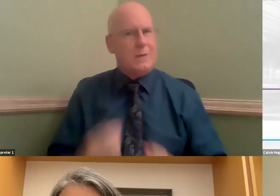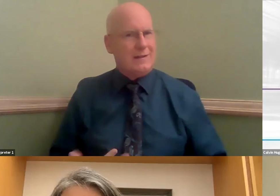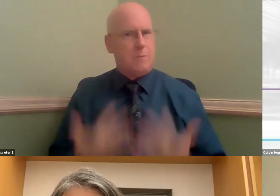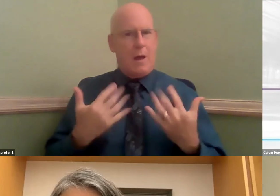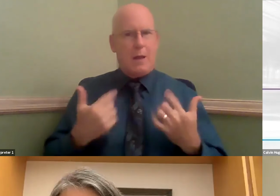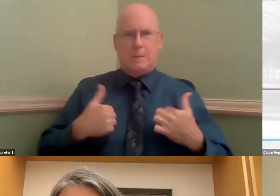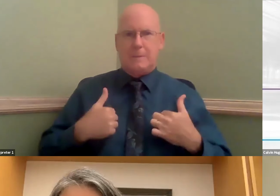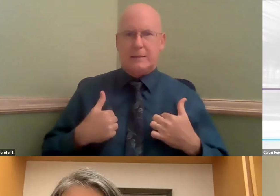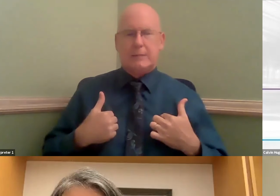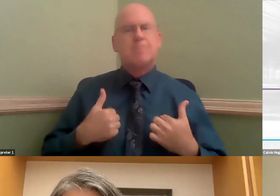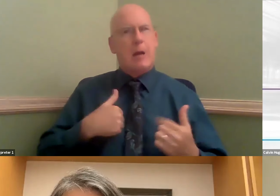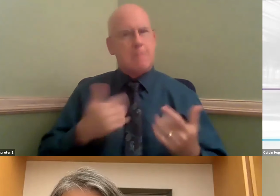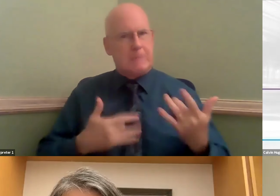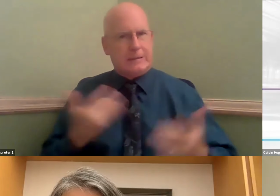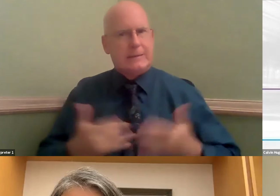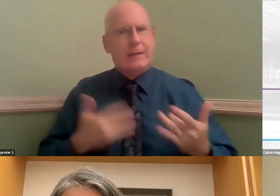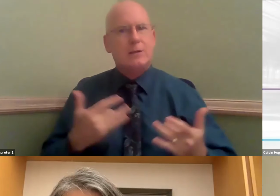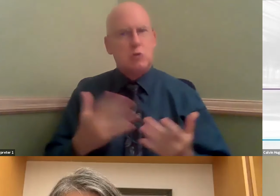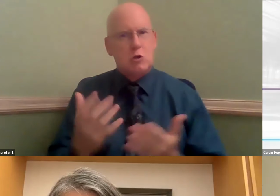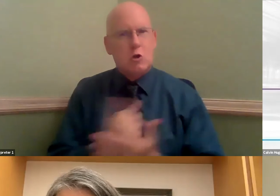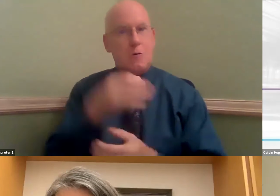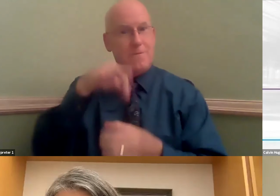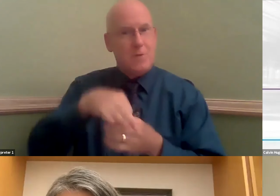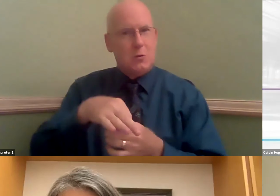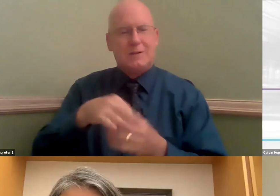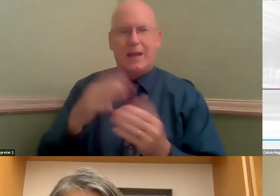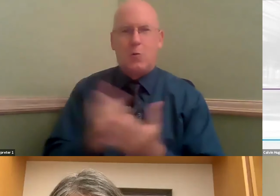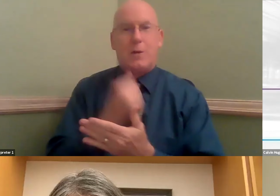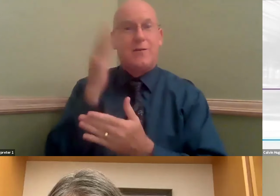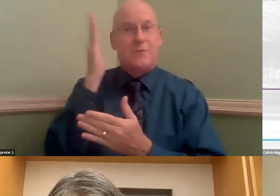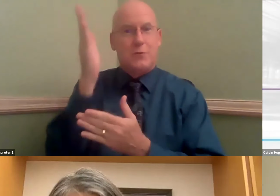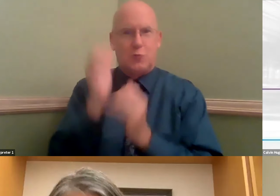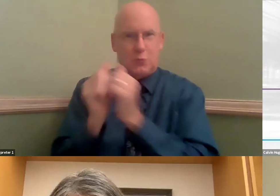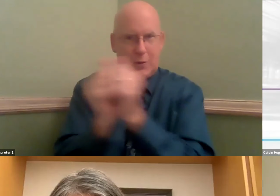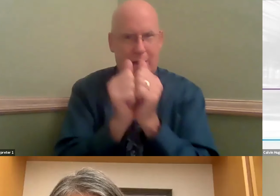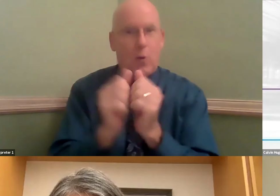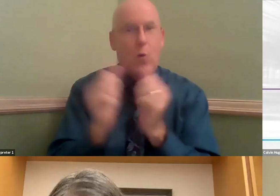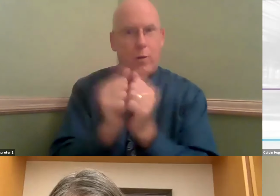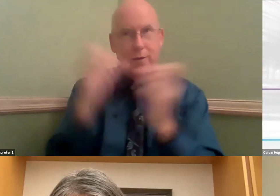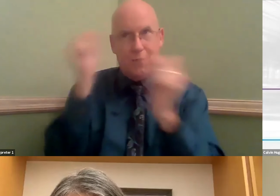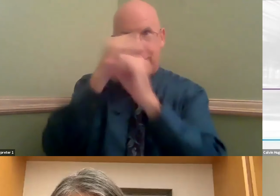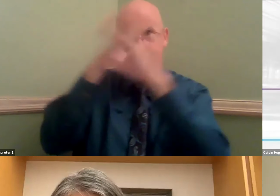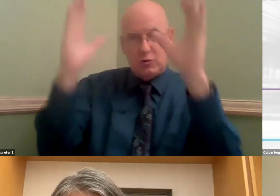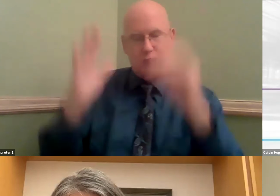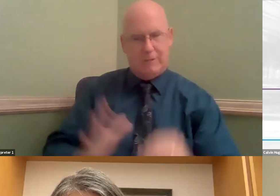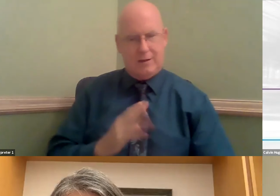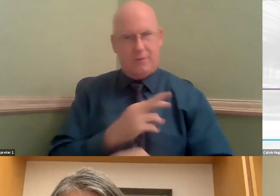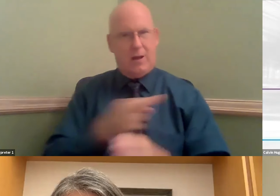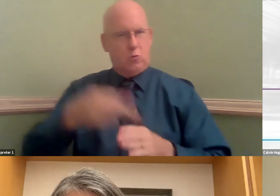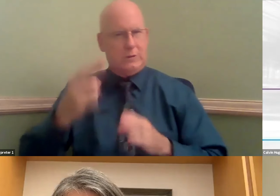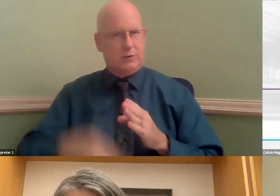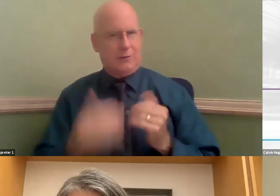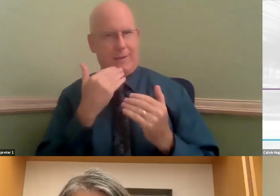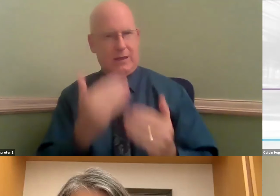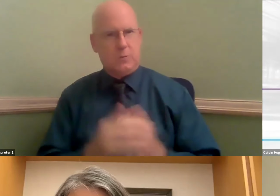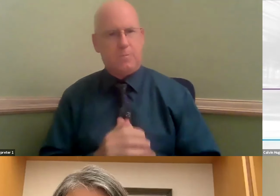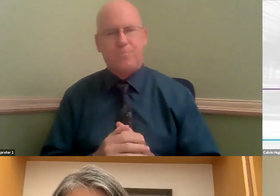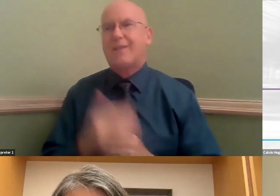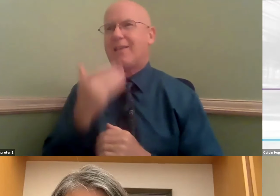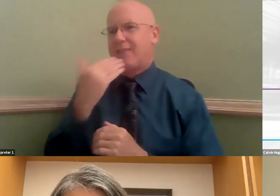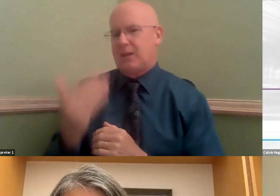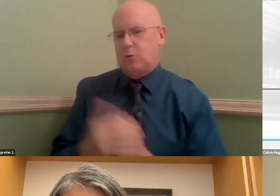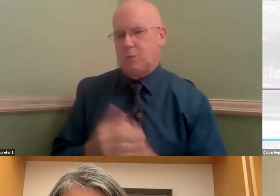and I am excited to earn your vote and win the future with you with vision, integrity, and results. Thank you. Okay, thank you, Commissioner.